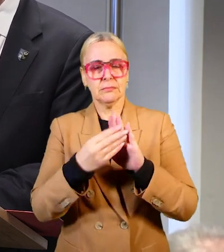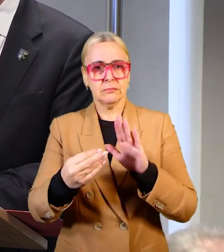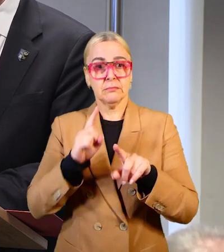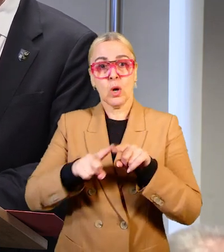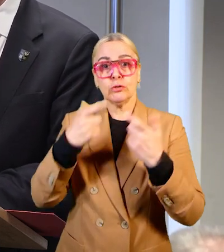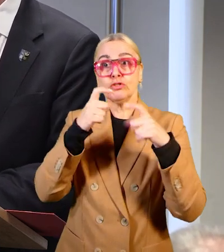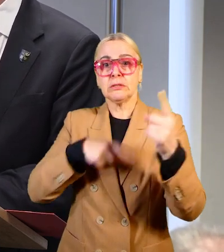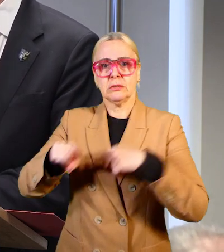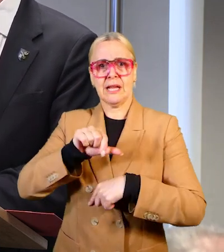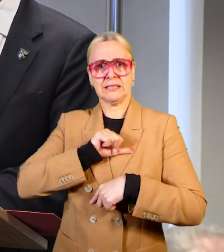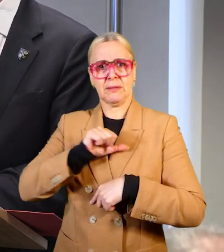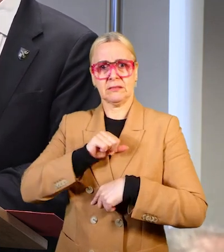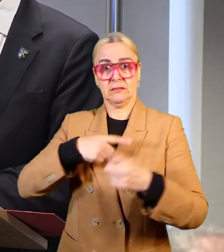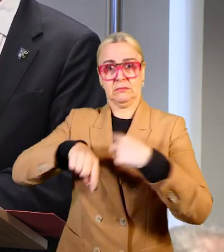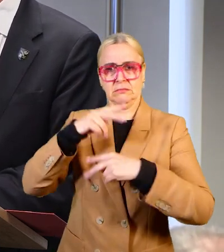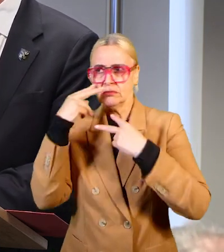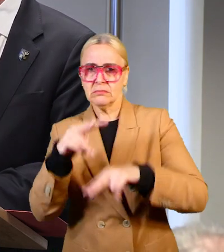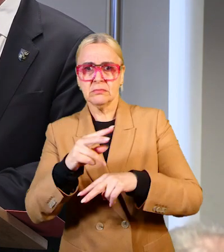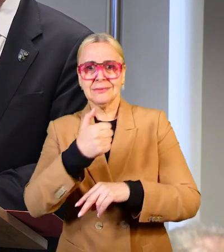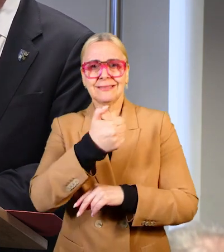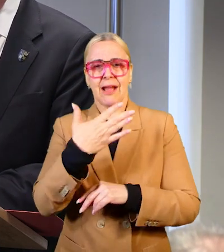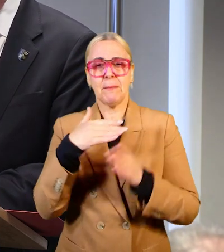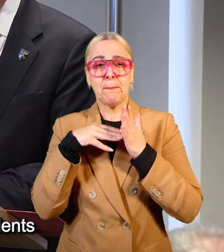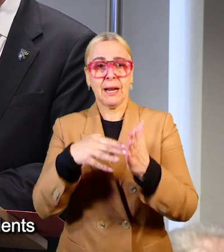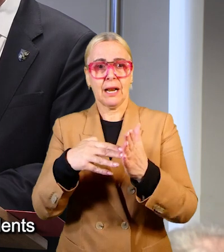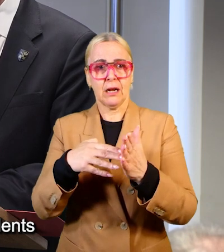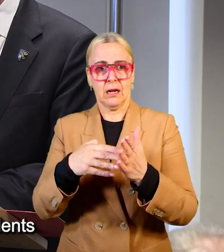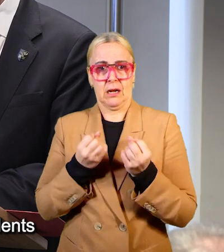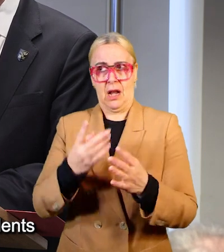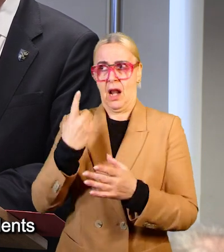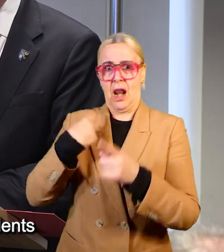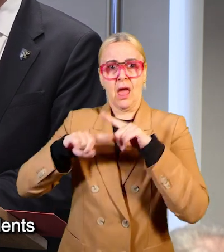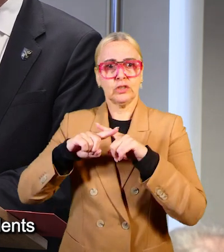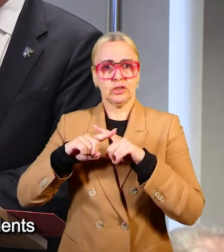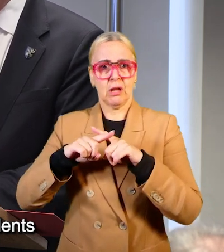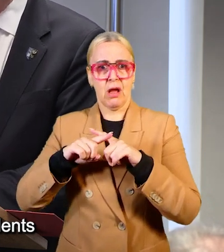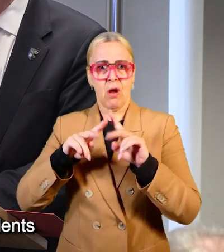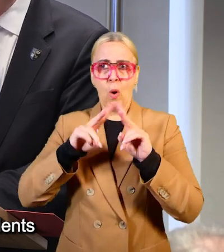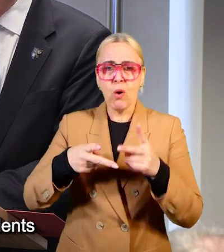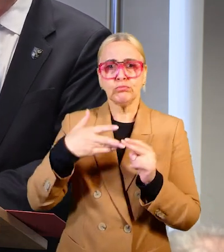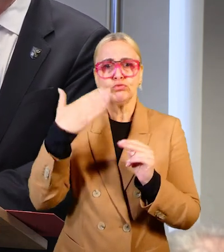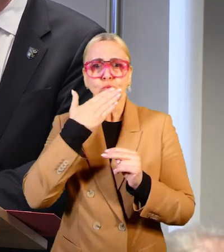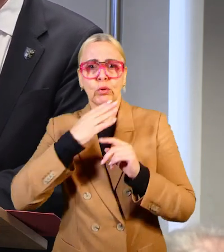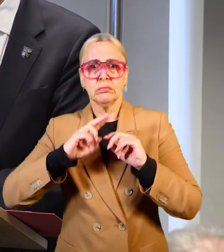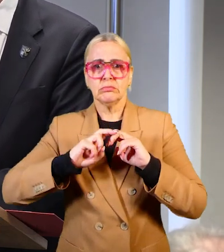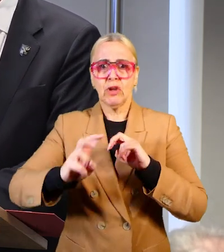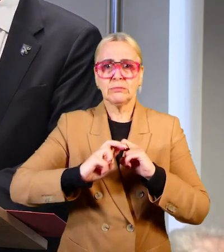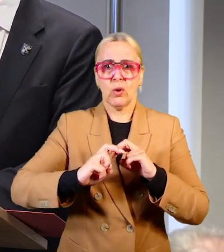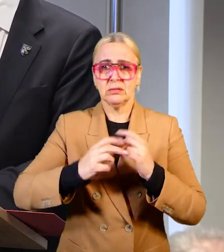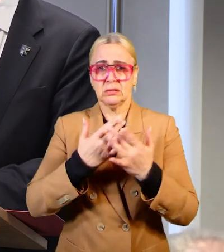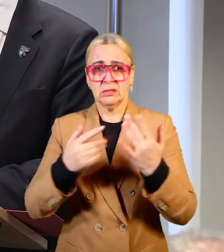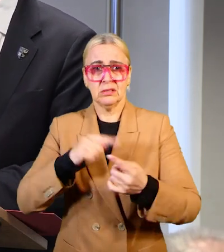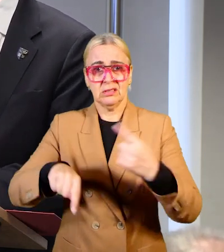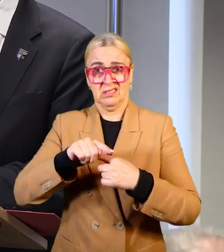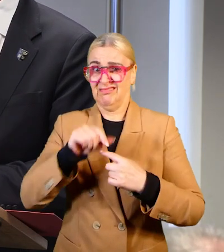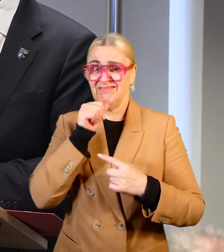see services they like to use change. For example, the vast majority of residents would rightly expect us